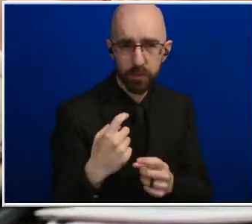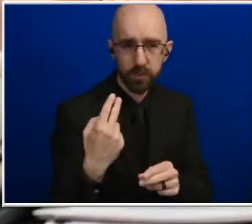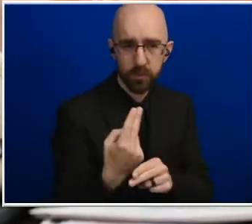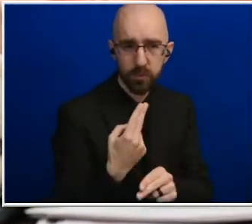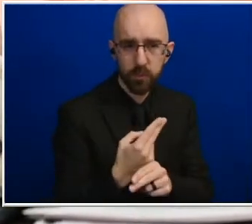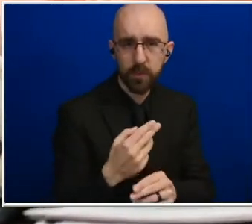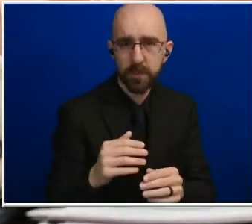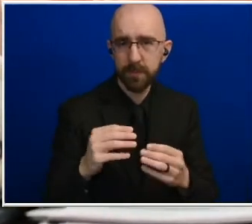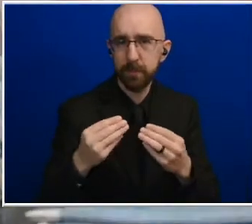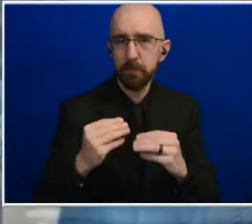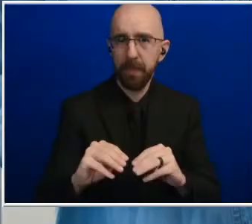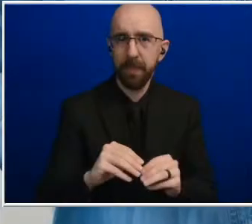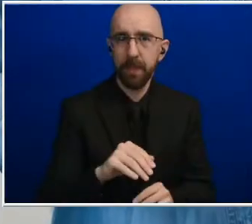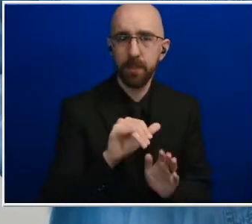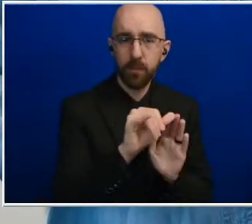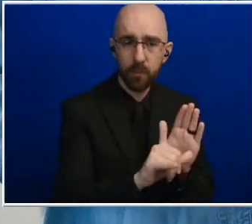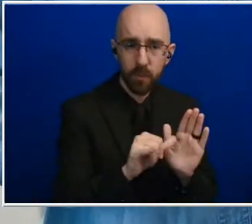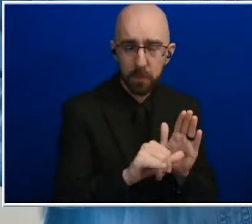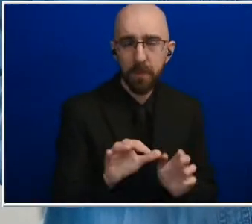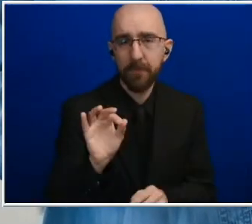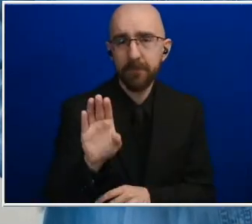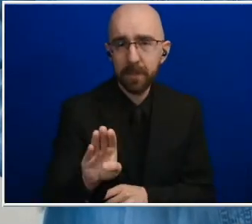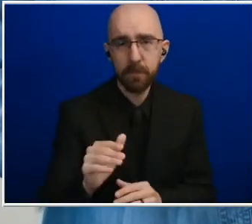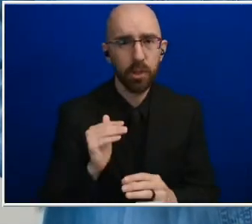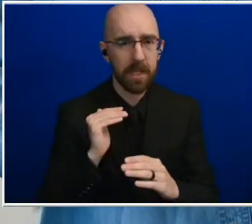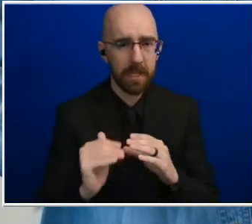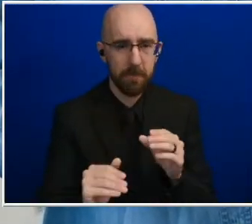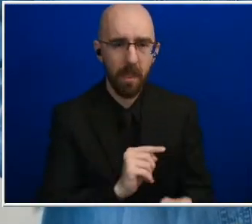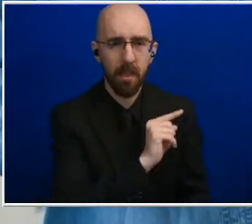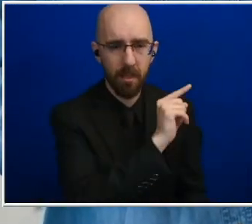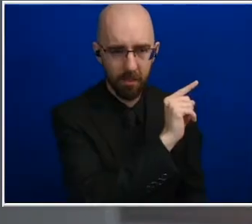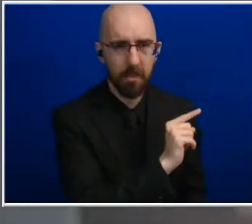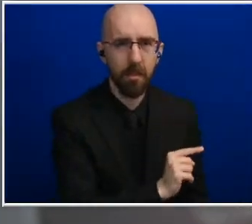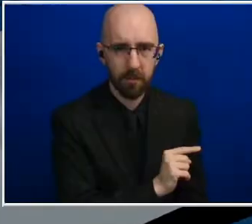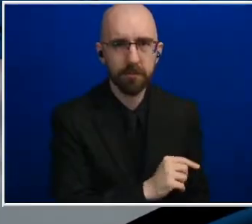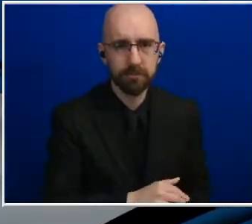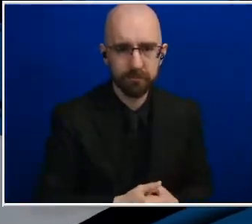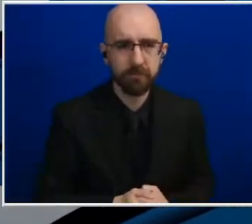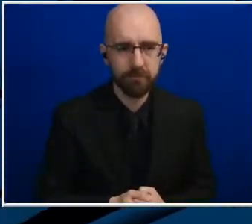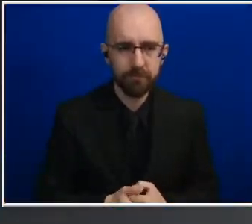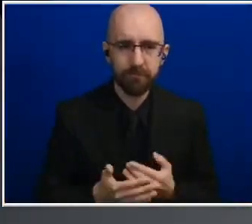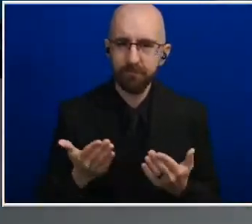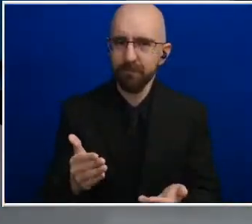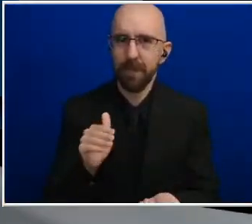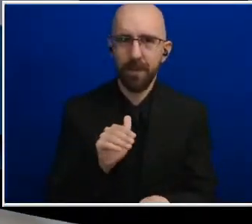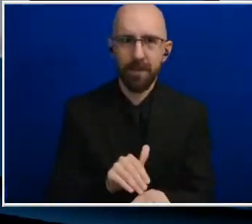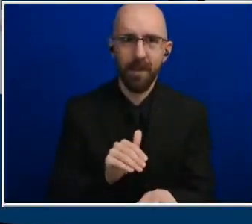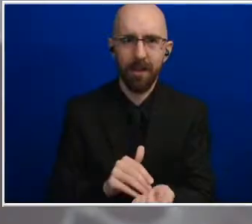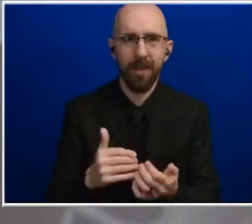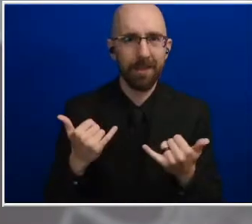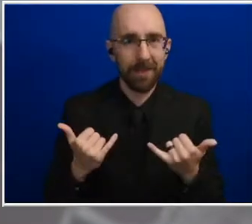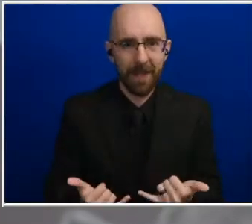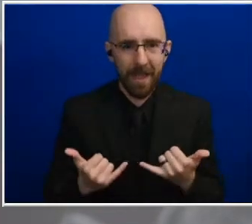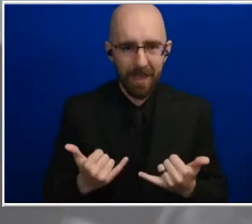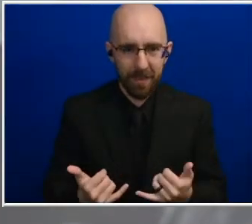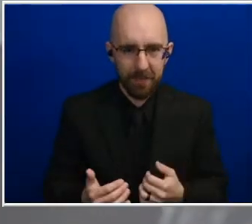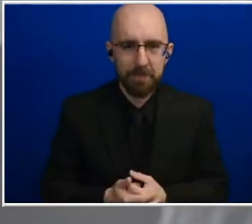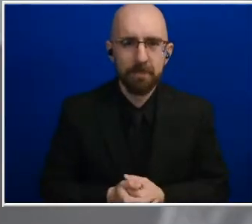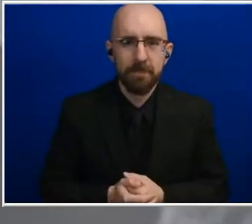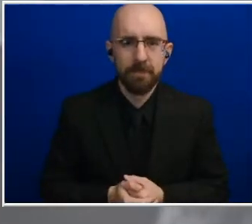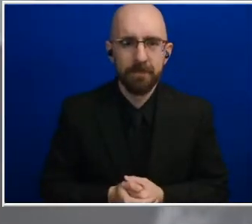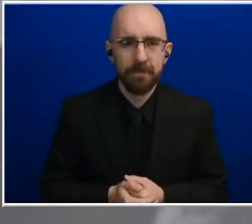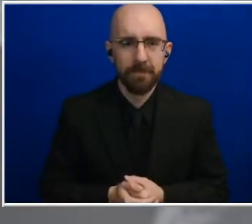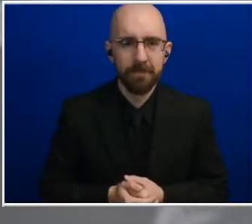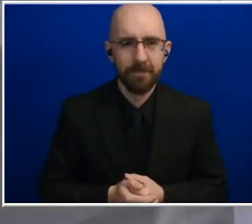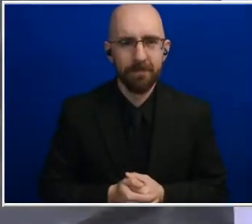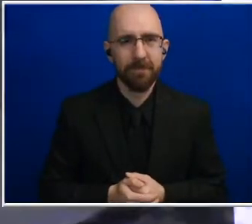YouTube, Facebook, or email the Medical News Network. All right, Doc Hawk, as of today, Oh, that's your theme there. Yeah.